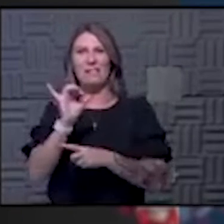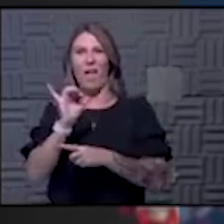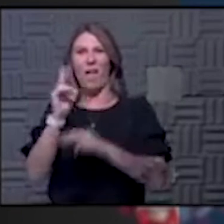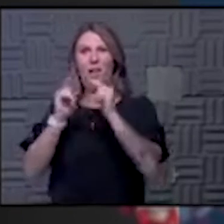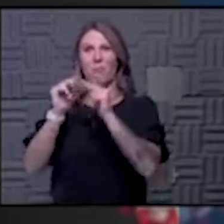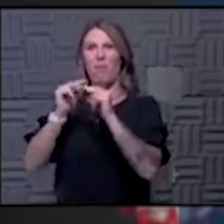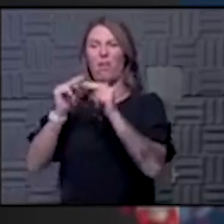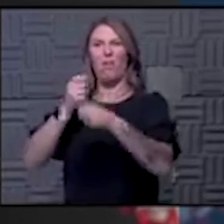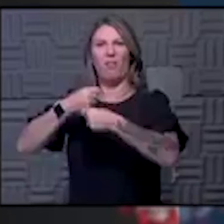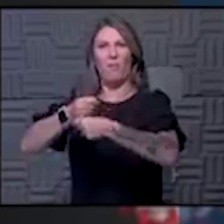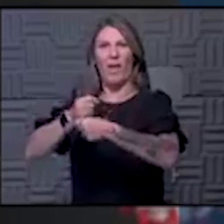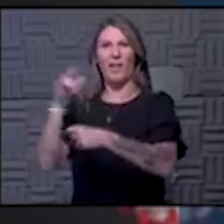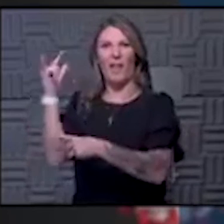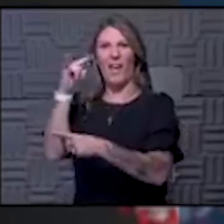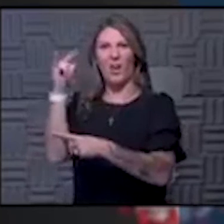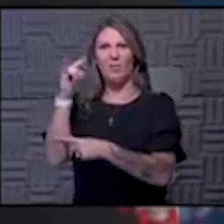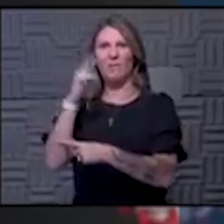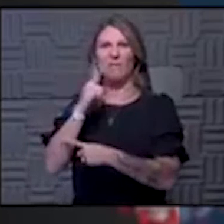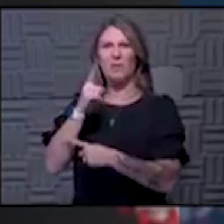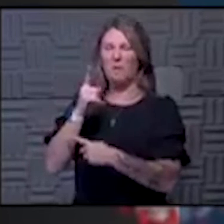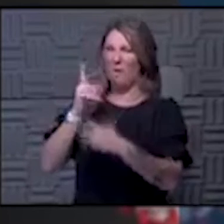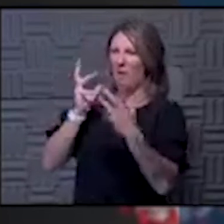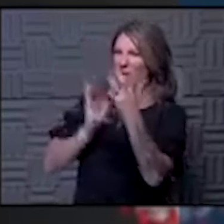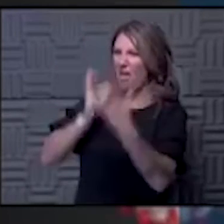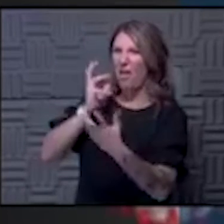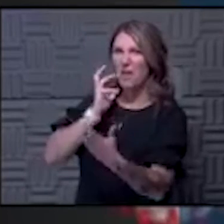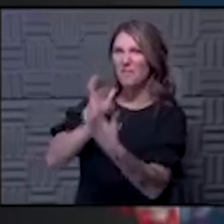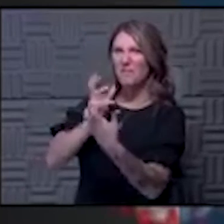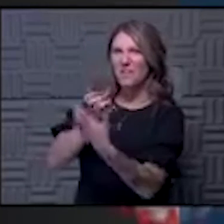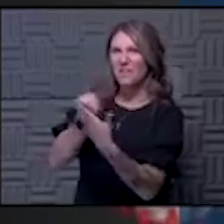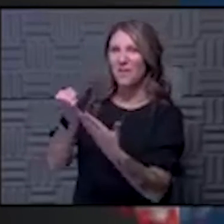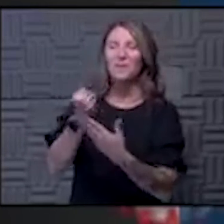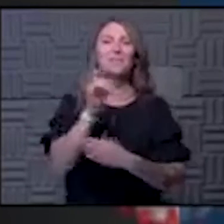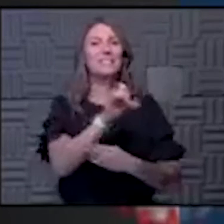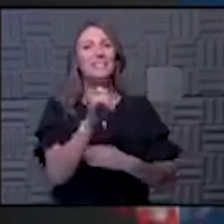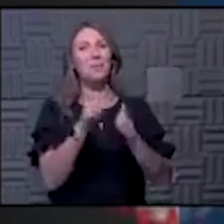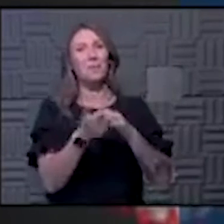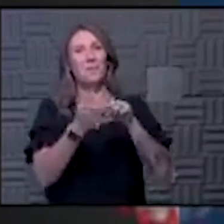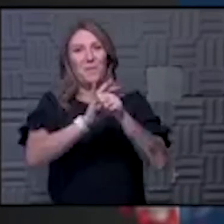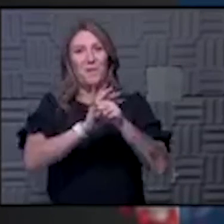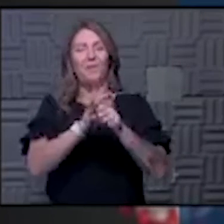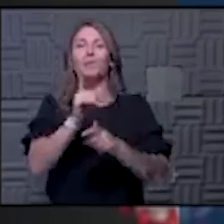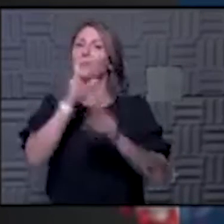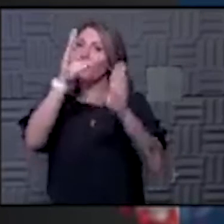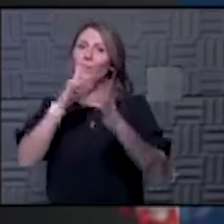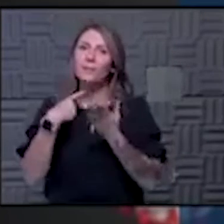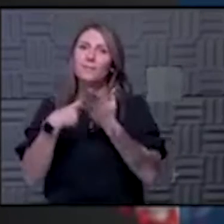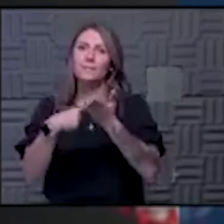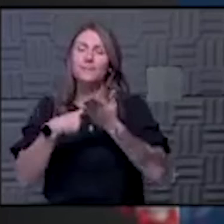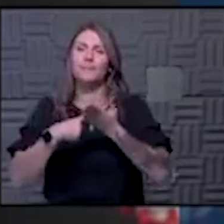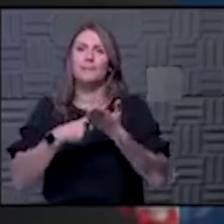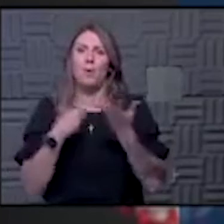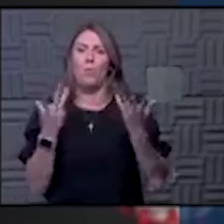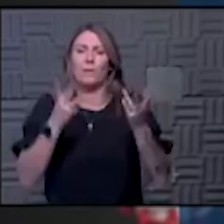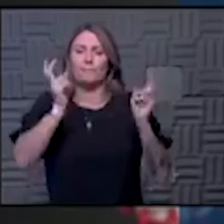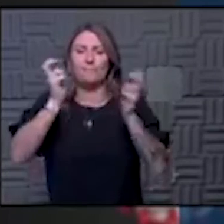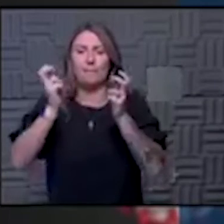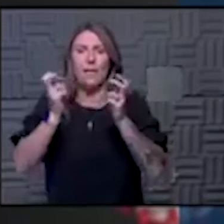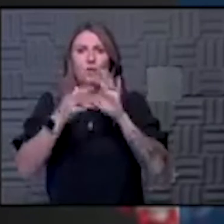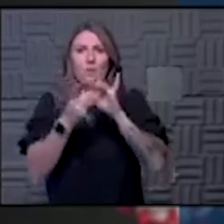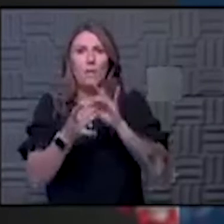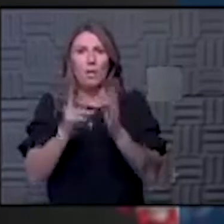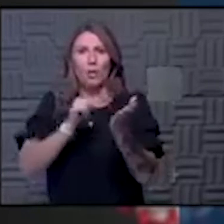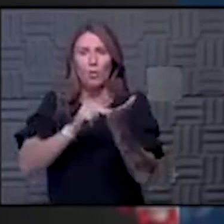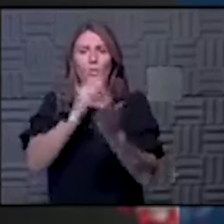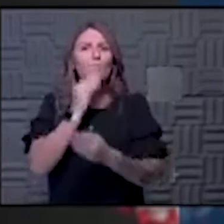trying all these different parts out and you hope some of them fit. So I think it'll be a great discussion. I think you'll hear a little bit more about what the status is of nursing homes